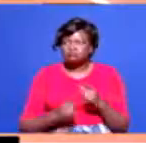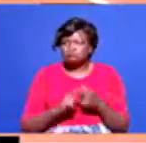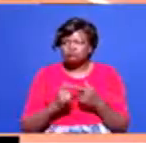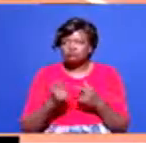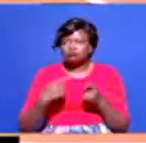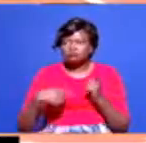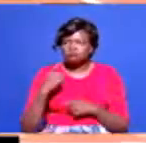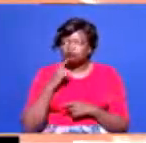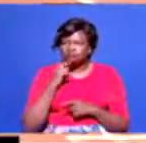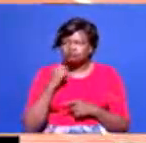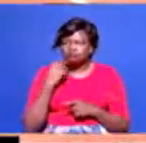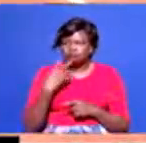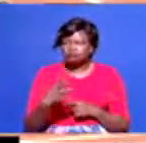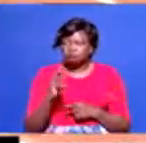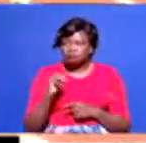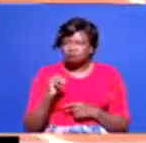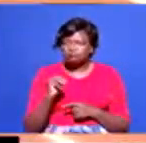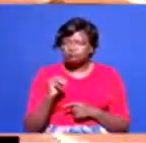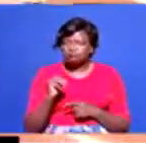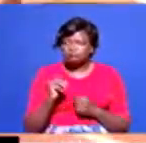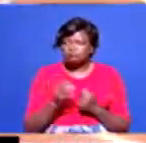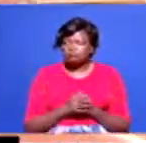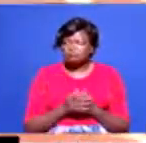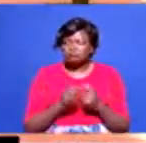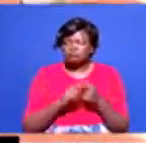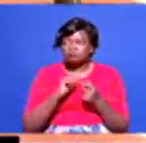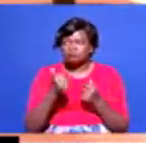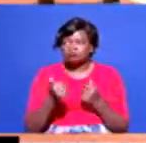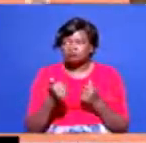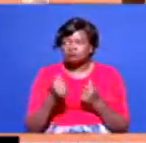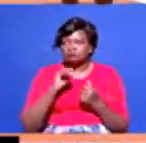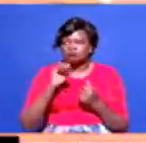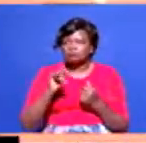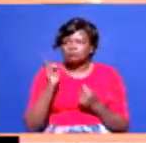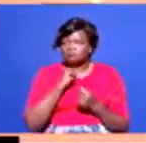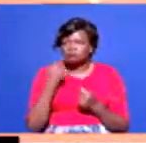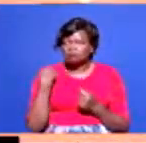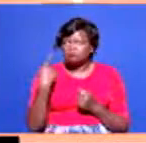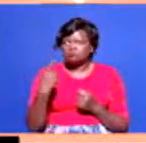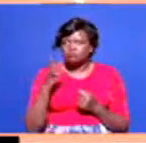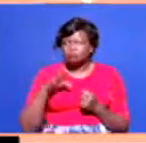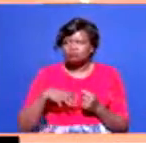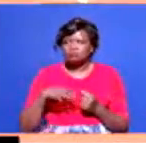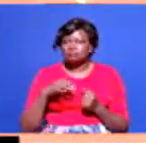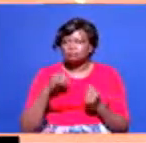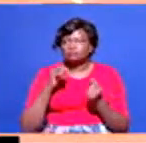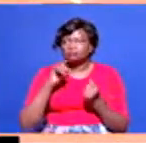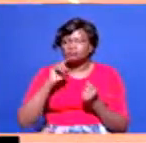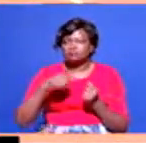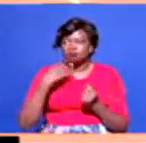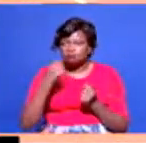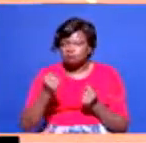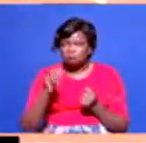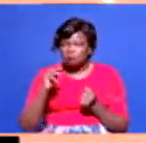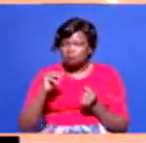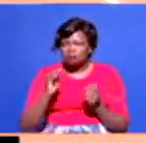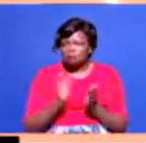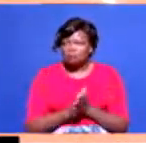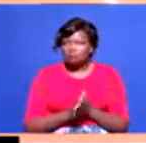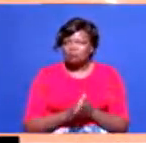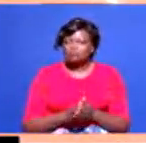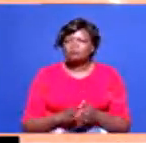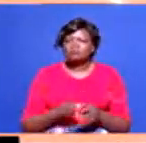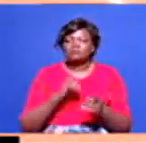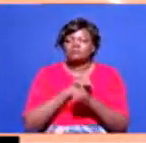men's 400 meters hurdles, while Judy Kien finished first in the women's 1500 meters. Our Defense Cabinet Secretary Eugene Omalwa,